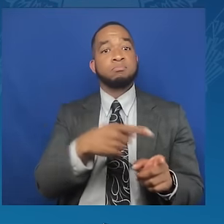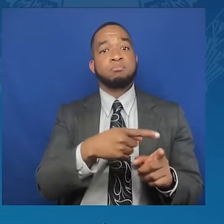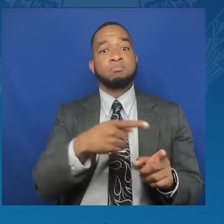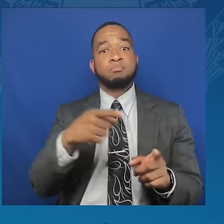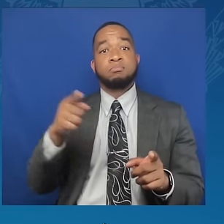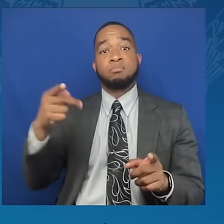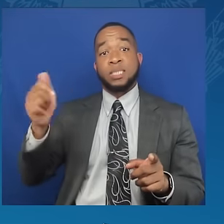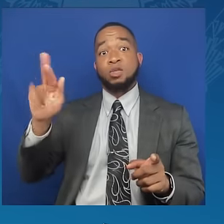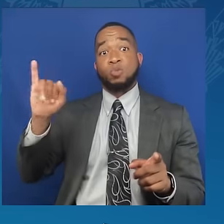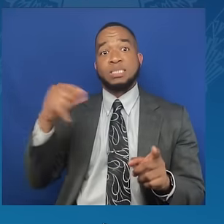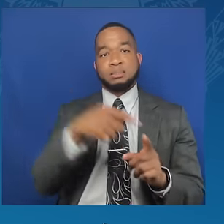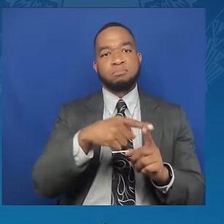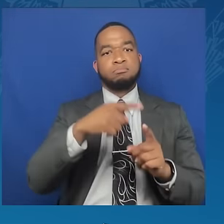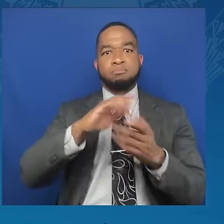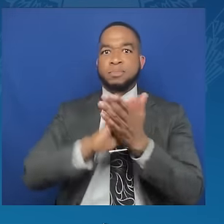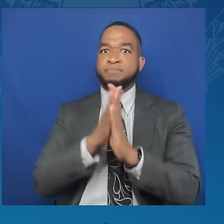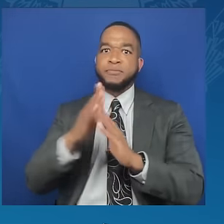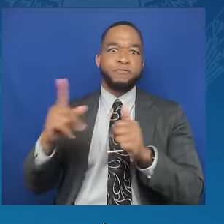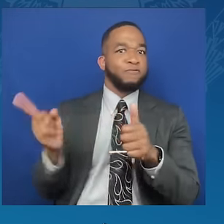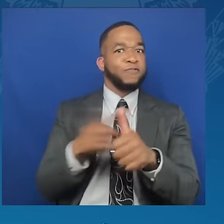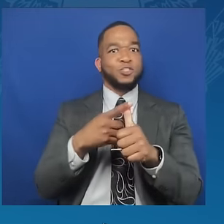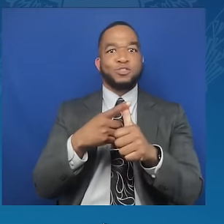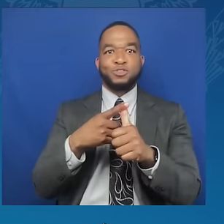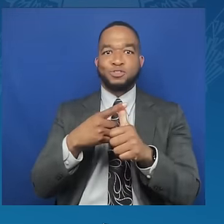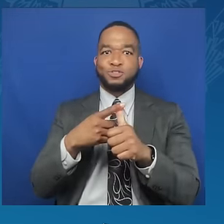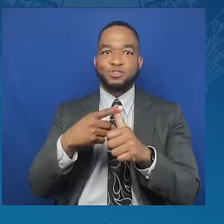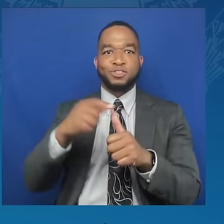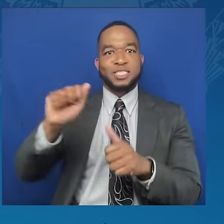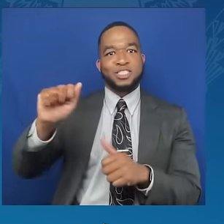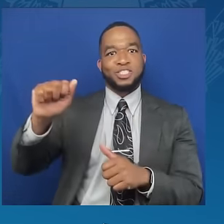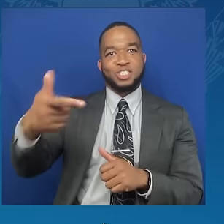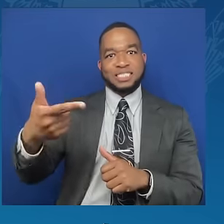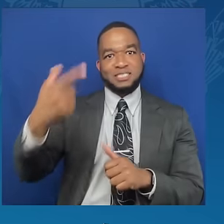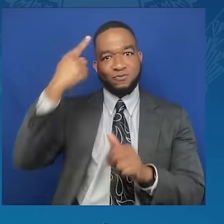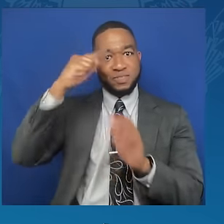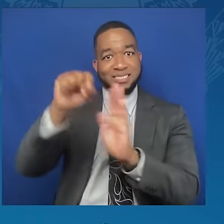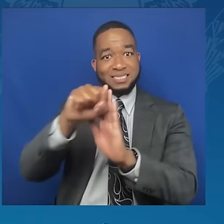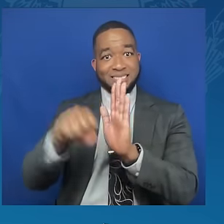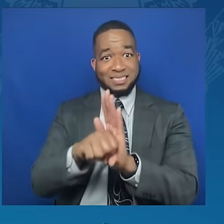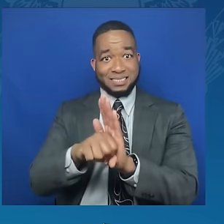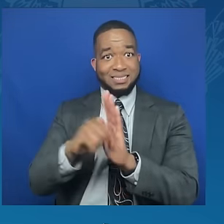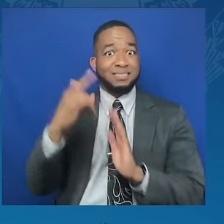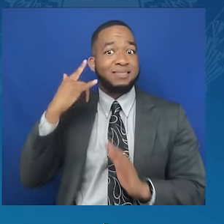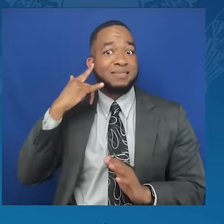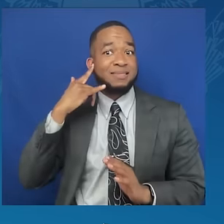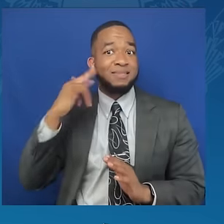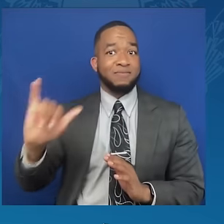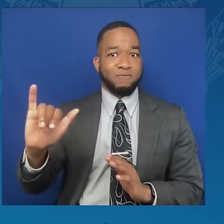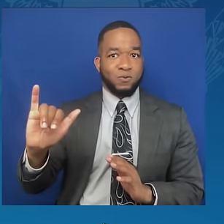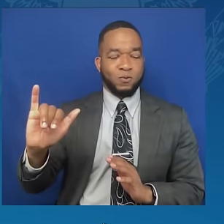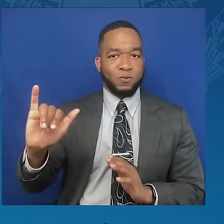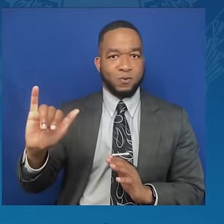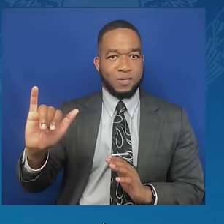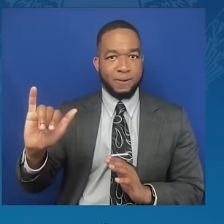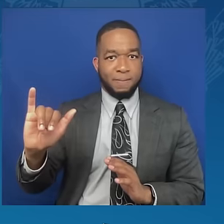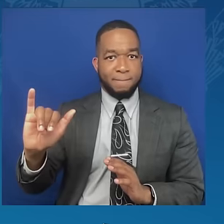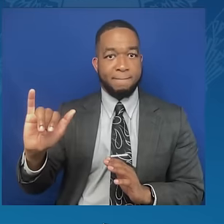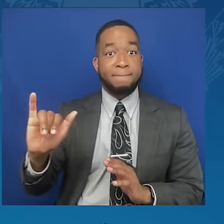of California. She is the hopes and dreams of the slave.